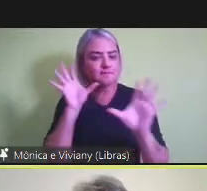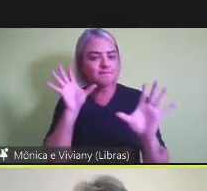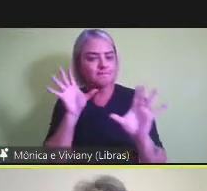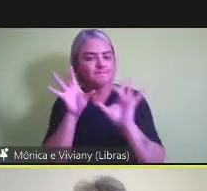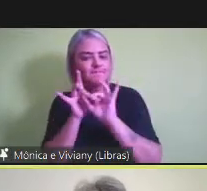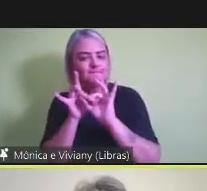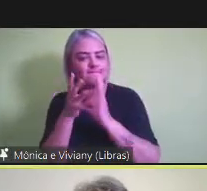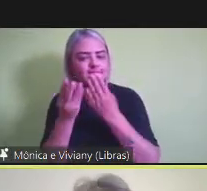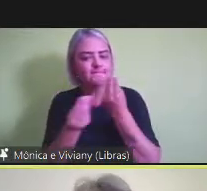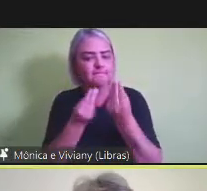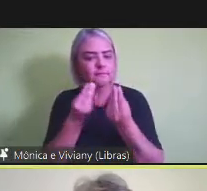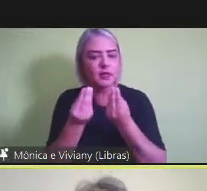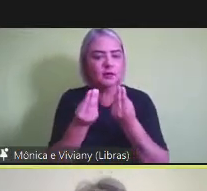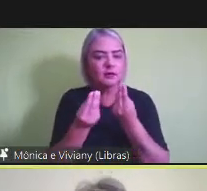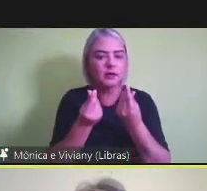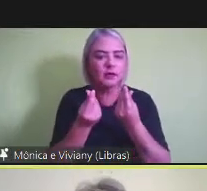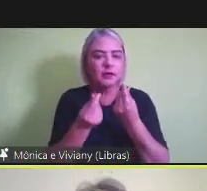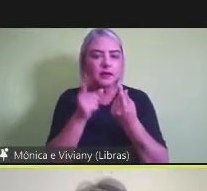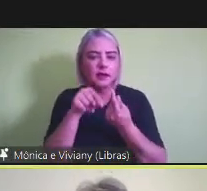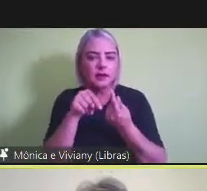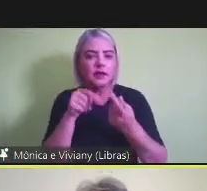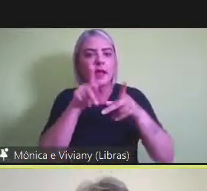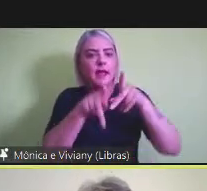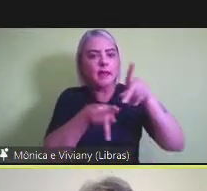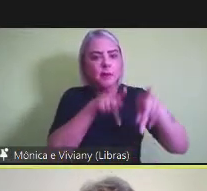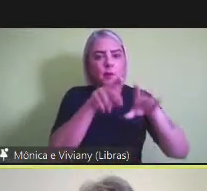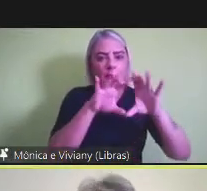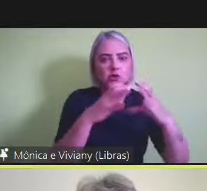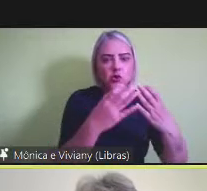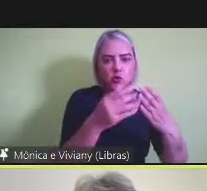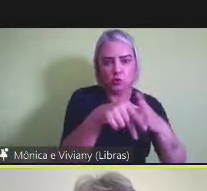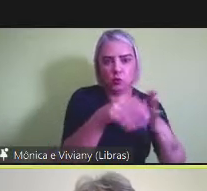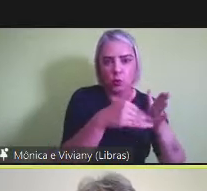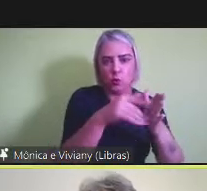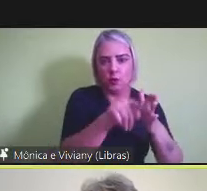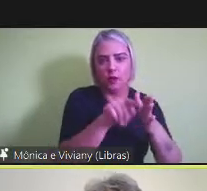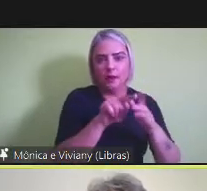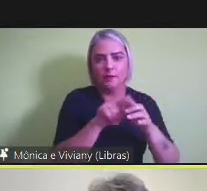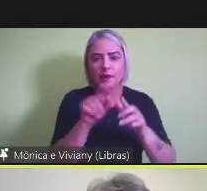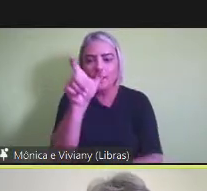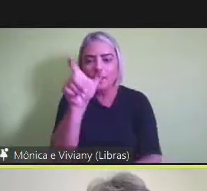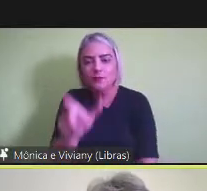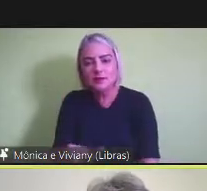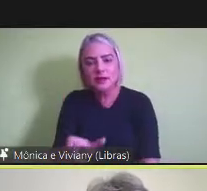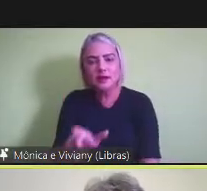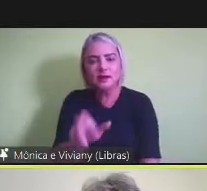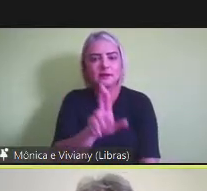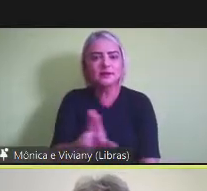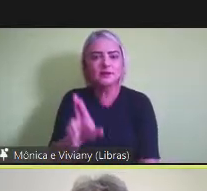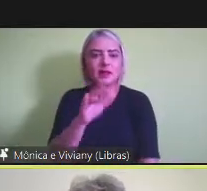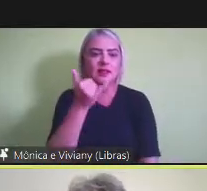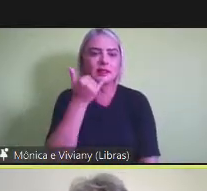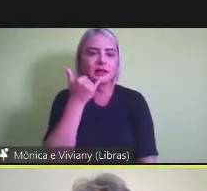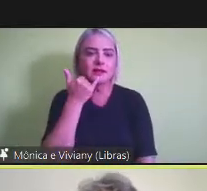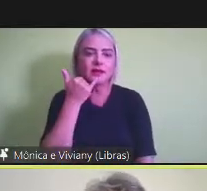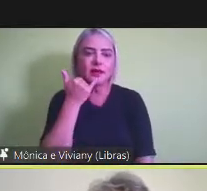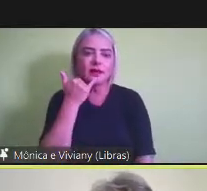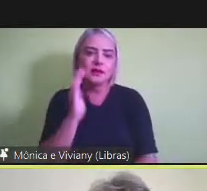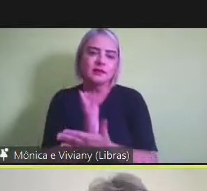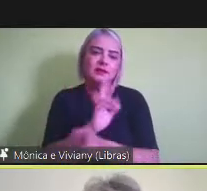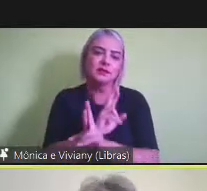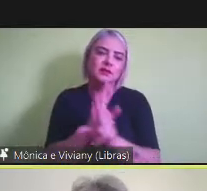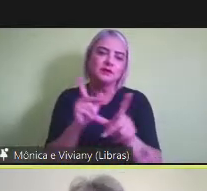it, to this way that is popular, and